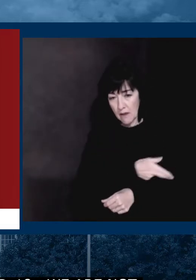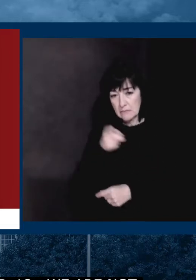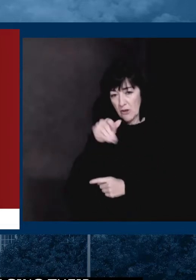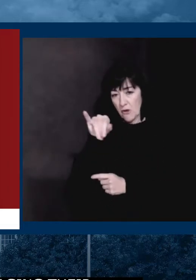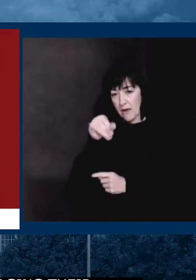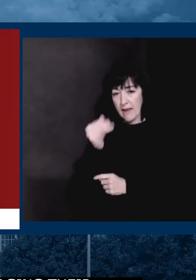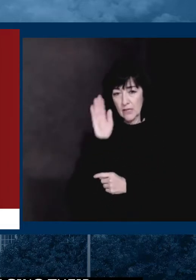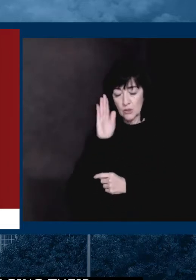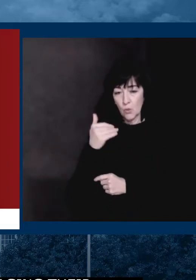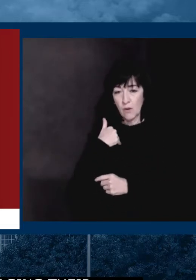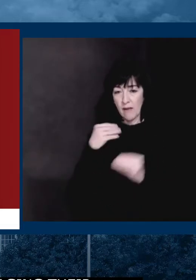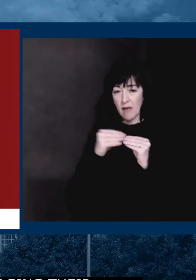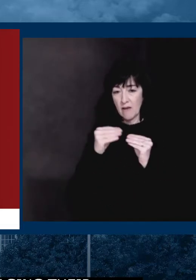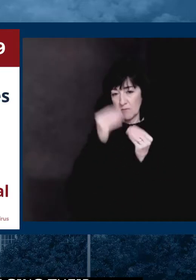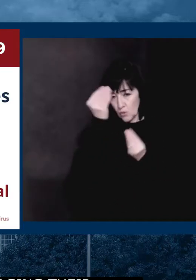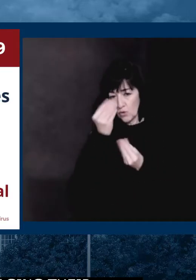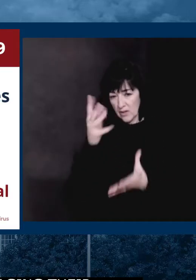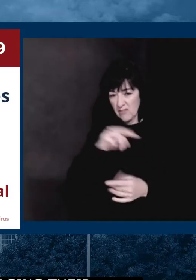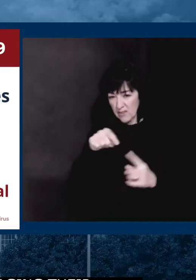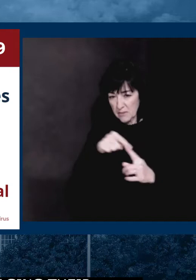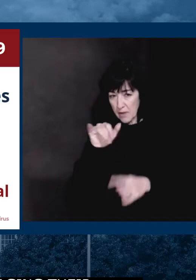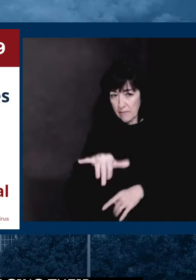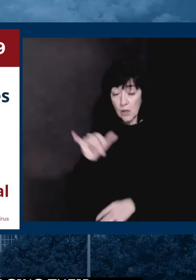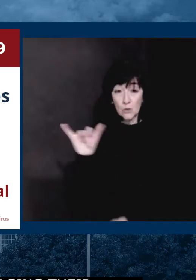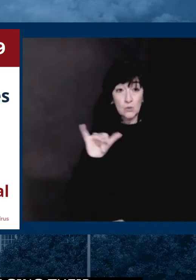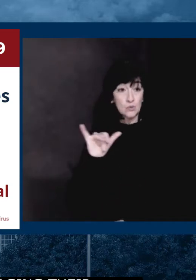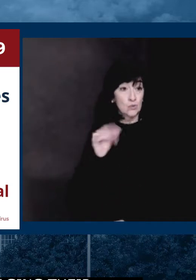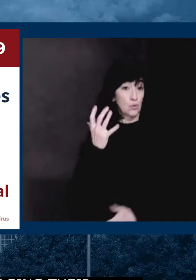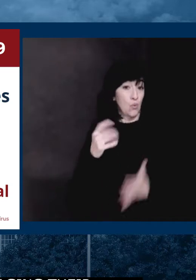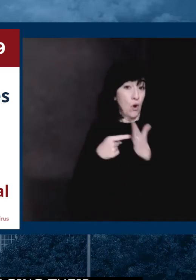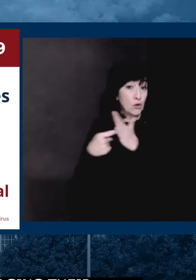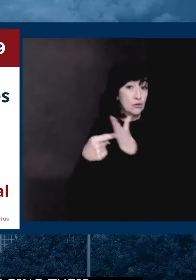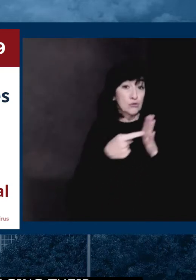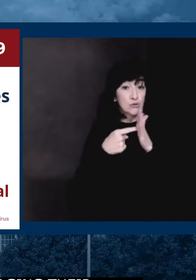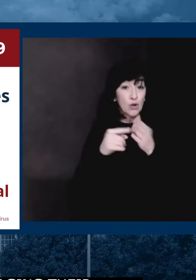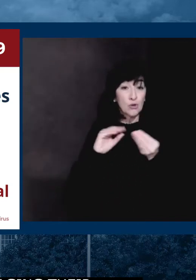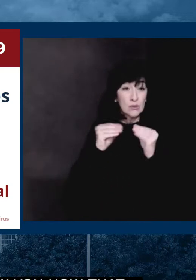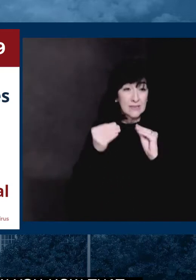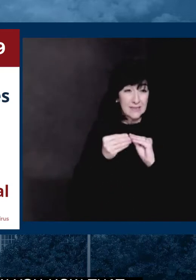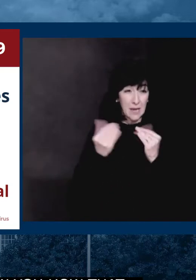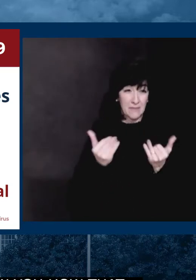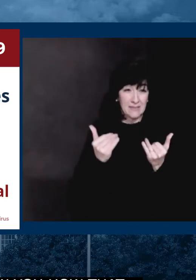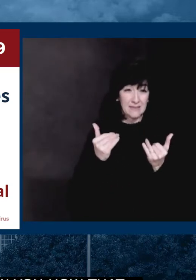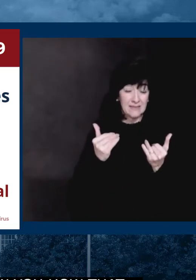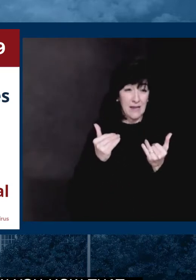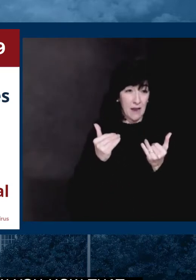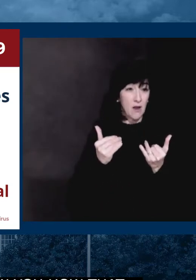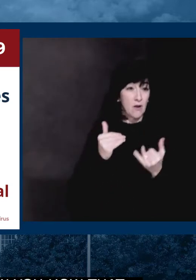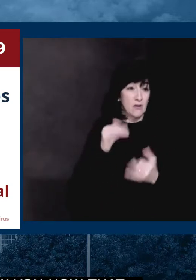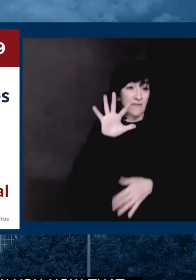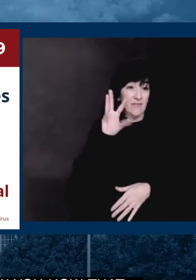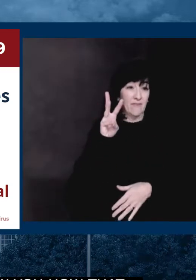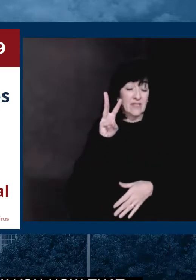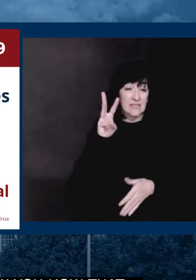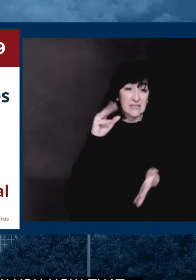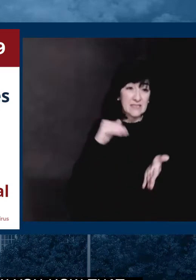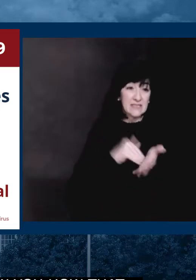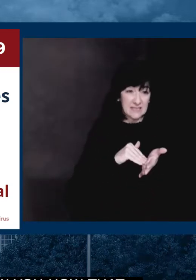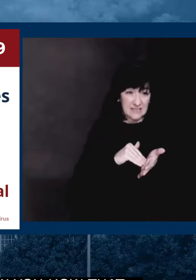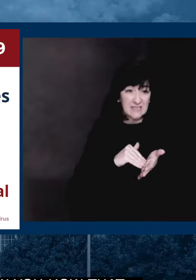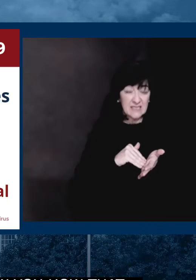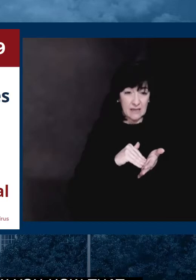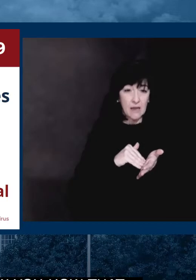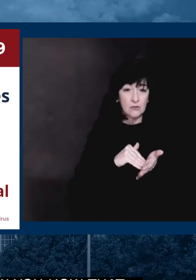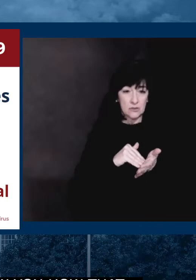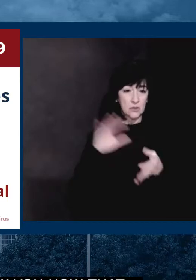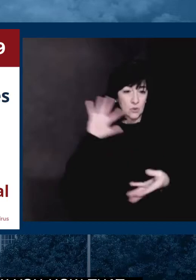let's go to the data. Overall, now we're up to 5,600 total positive cases since our first